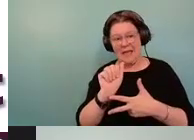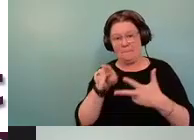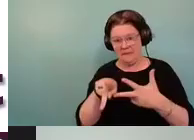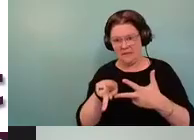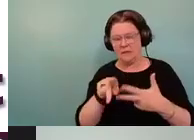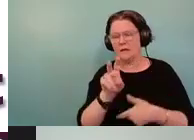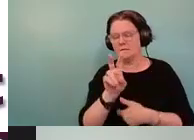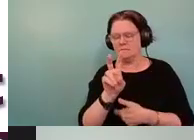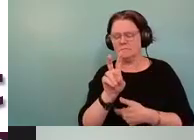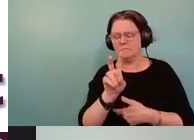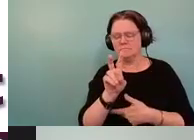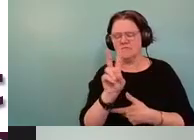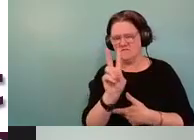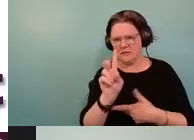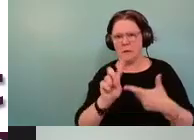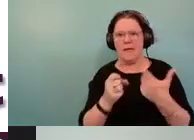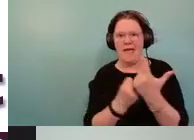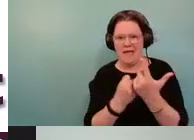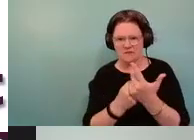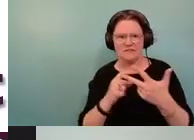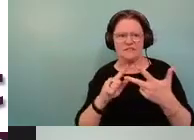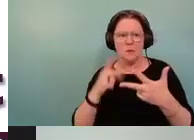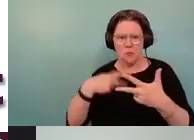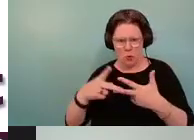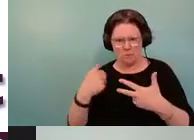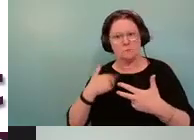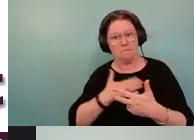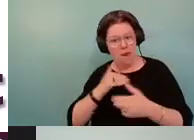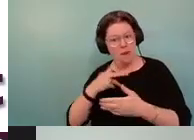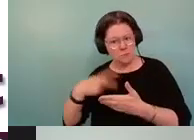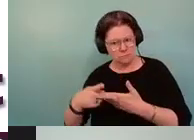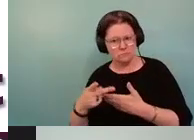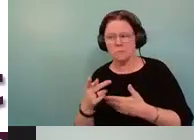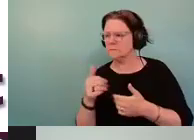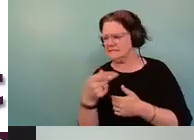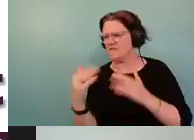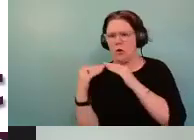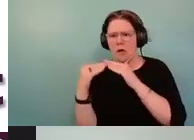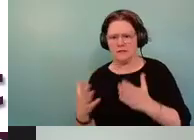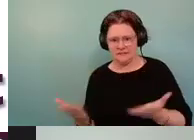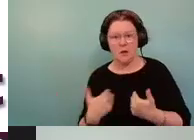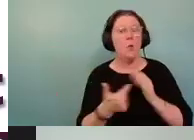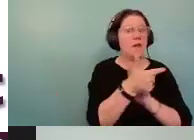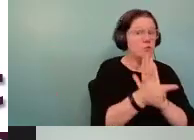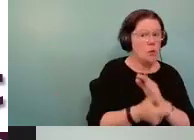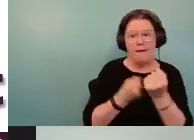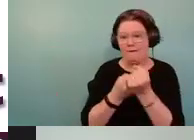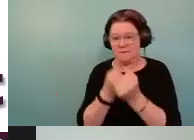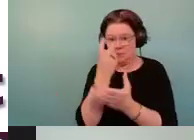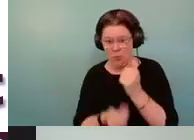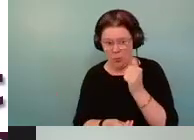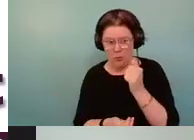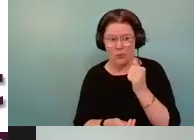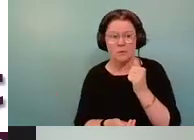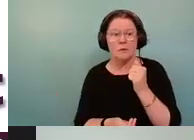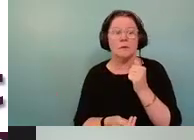and many other attendees on this session work with me. We have attorneys and advocates, and